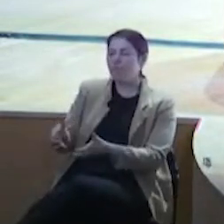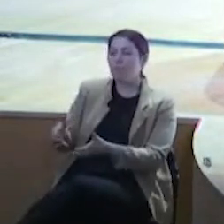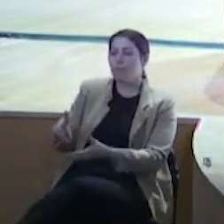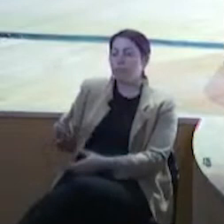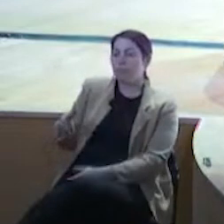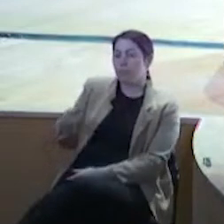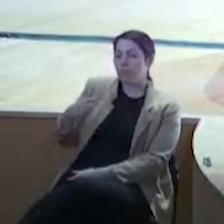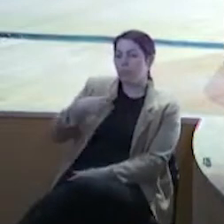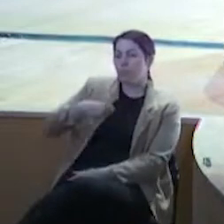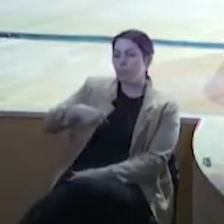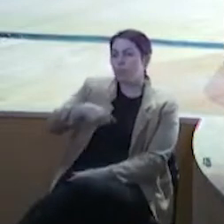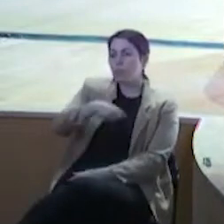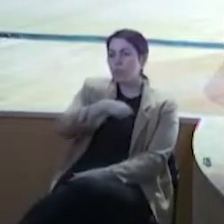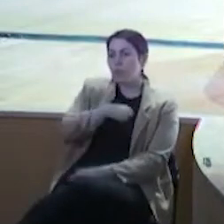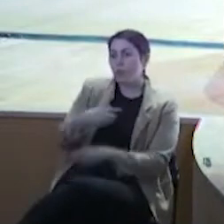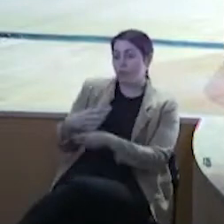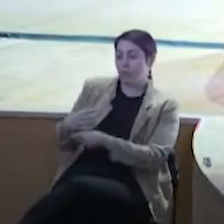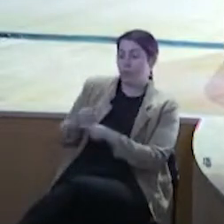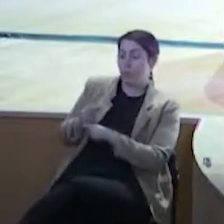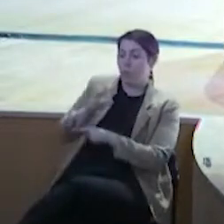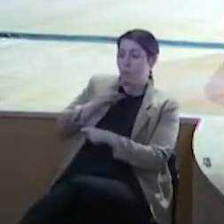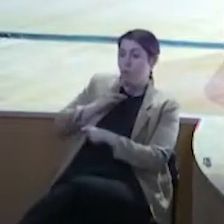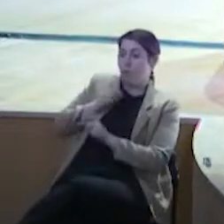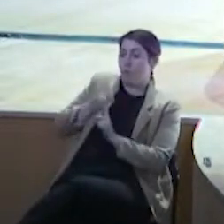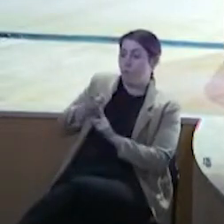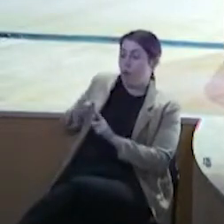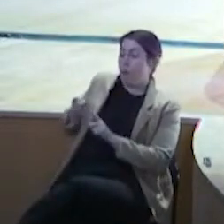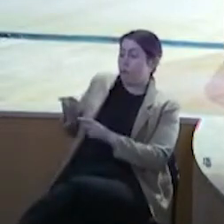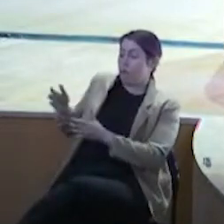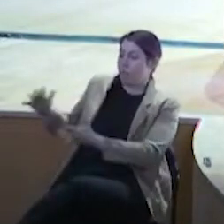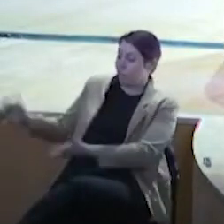we receive our water from the Colorado River.